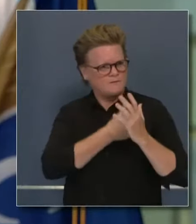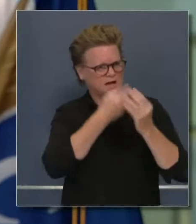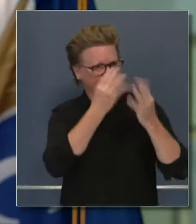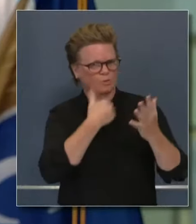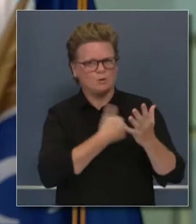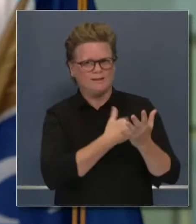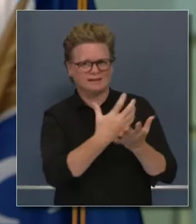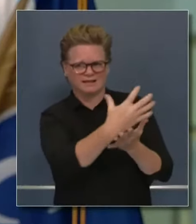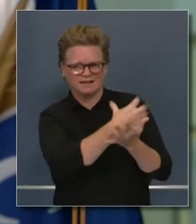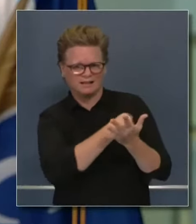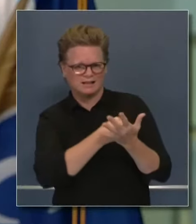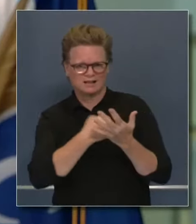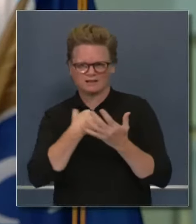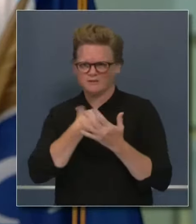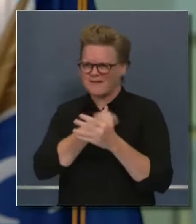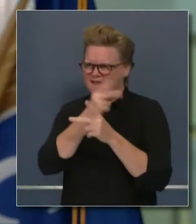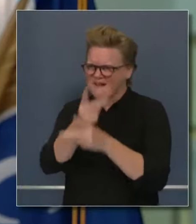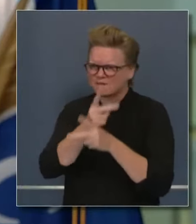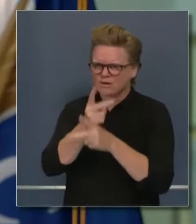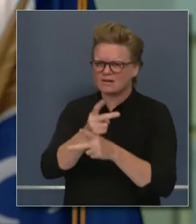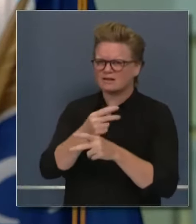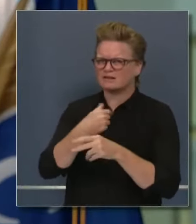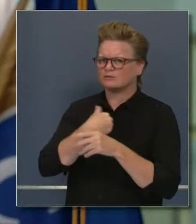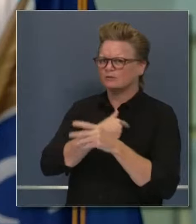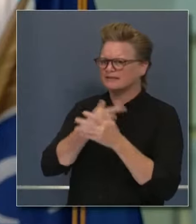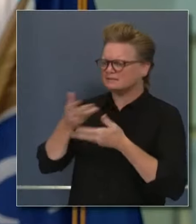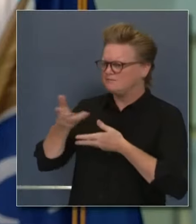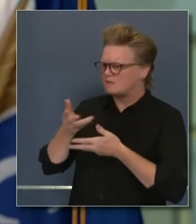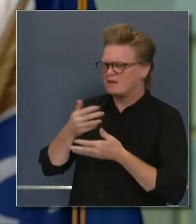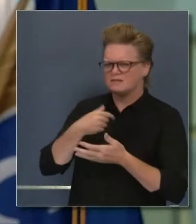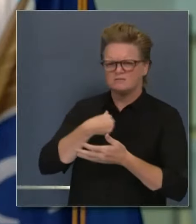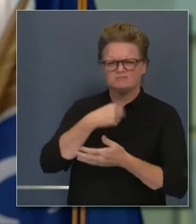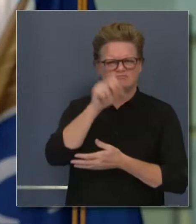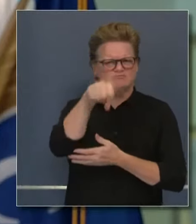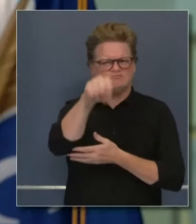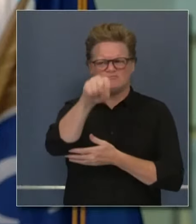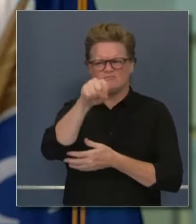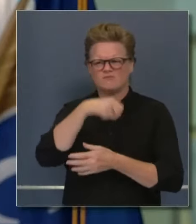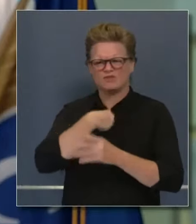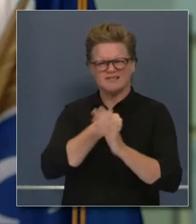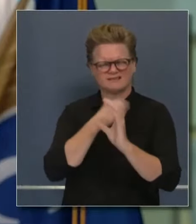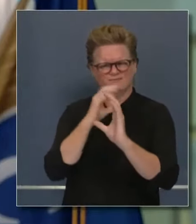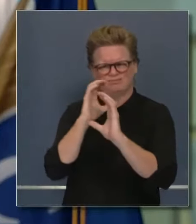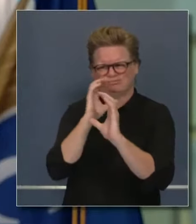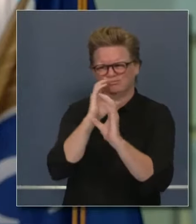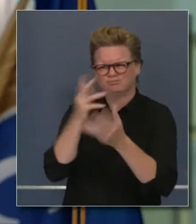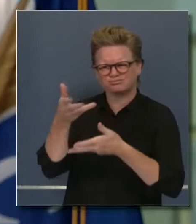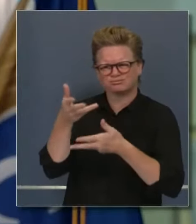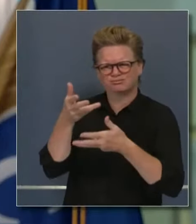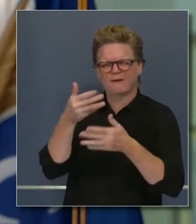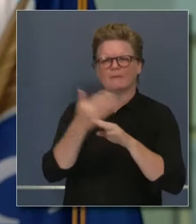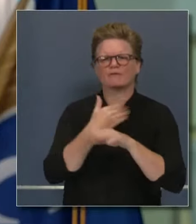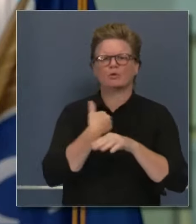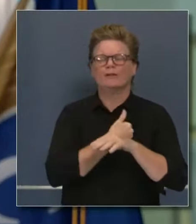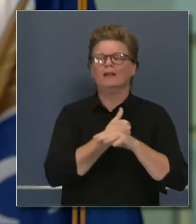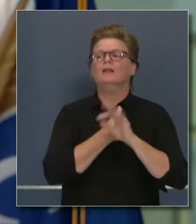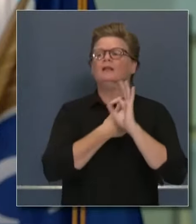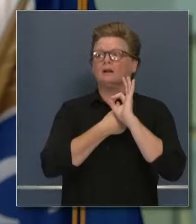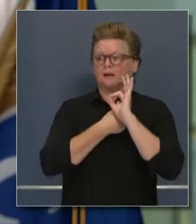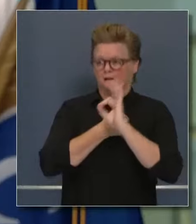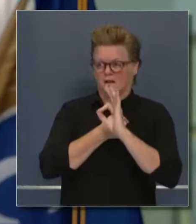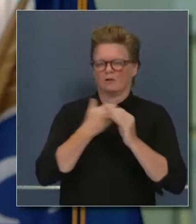closely with our county partners to make sure that we move forward in the methodical way we've been committed to since